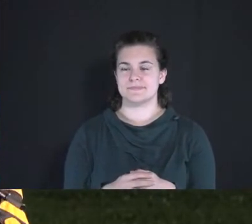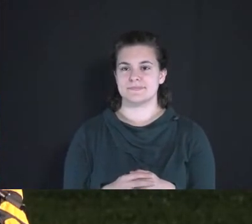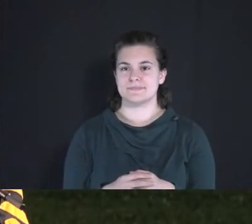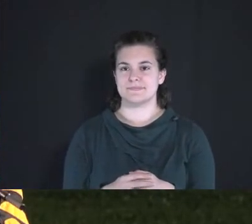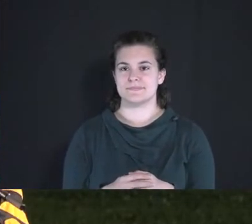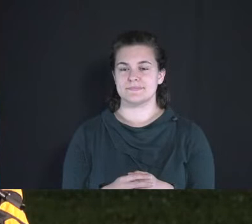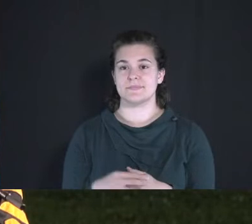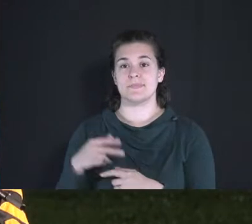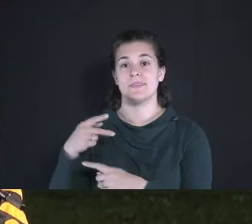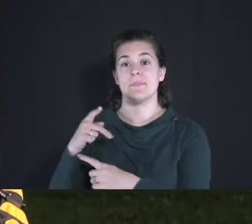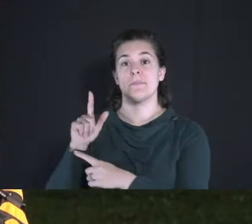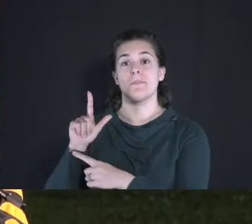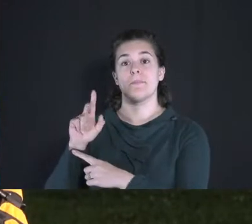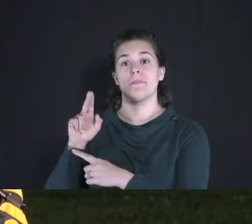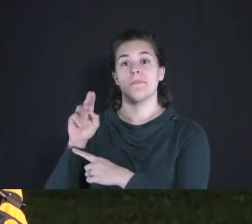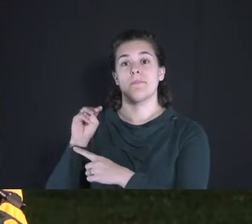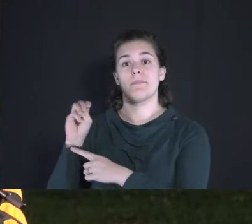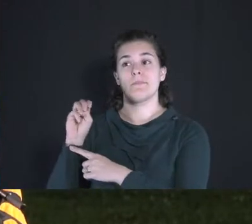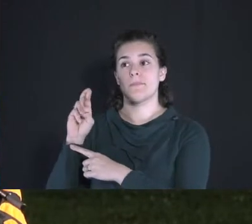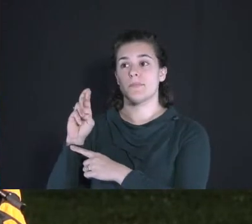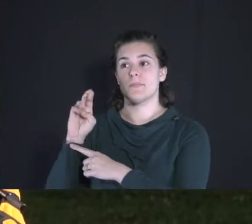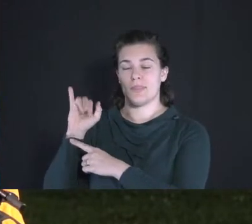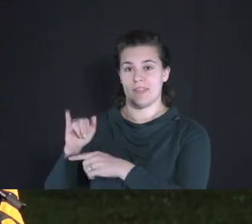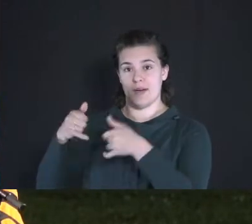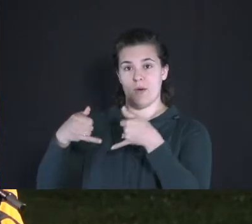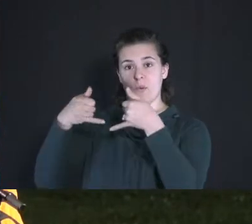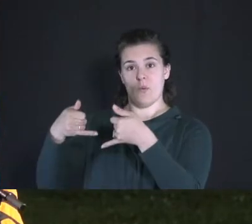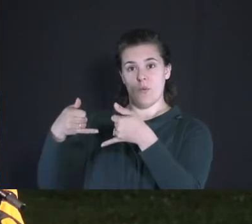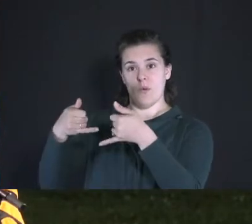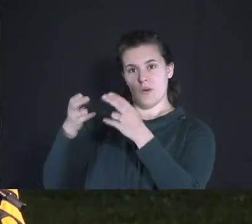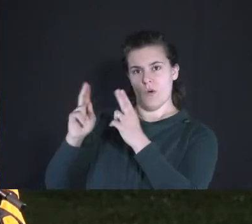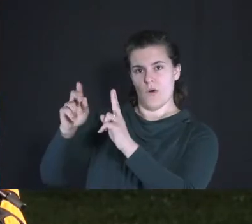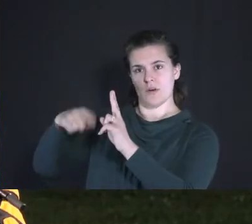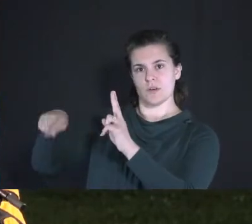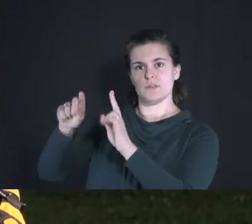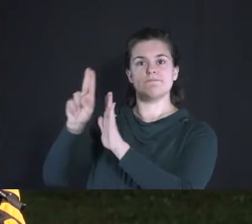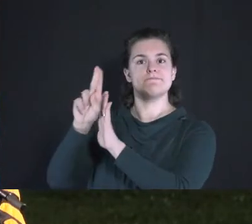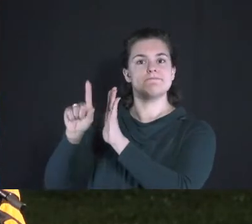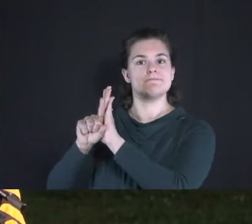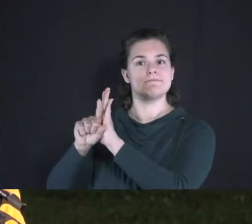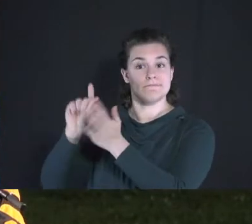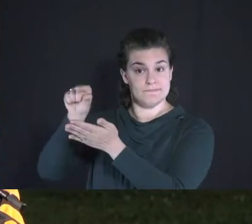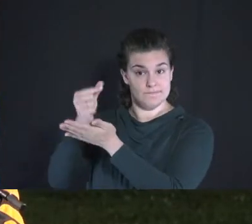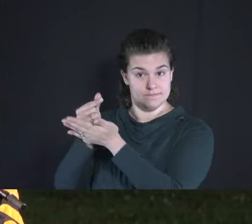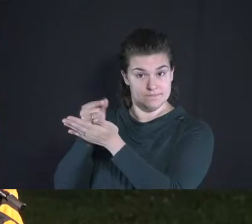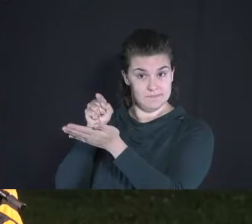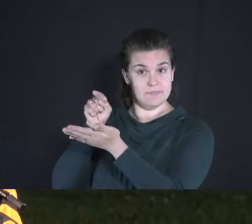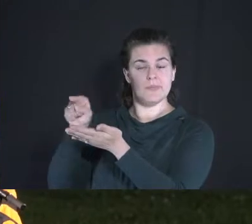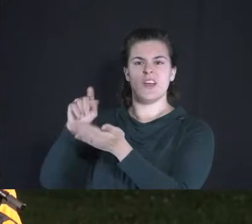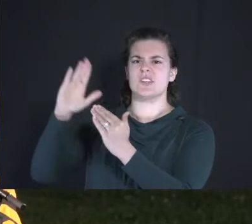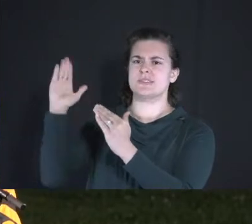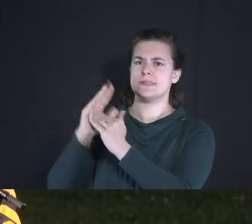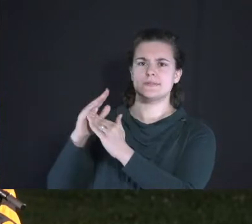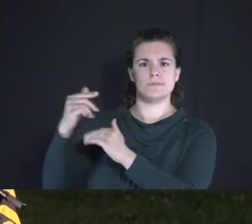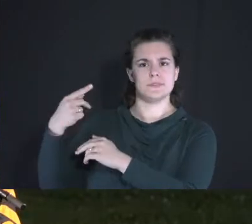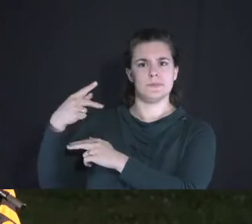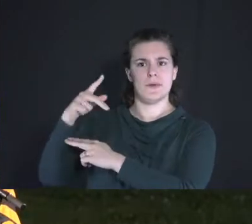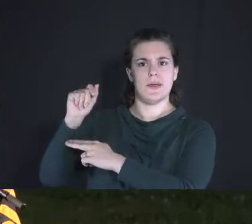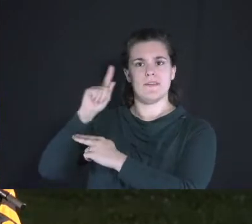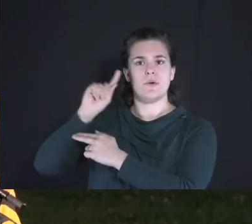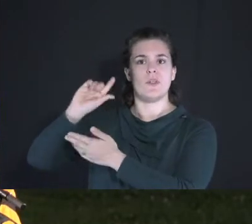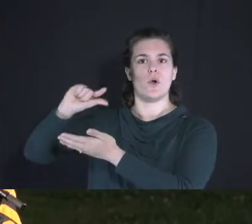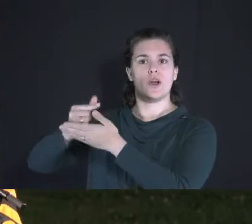Plummer Award honors the baccalaureate graduates with the highest grade point average in their